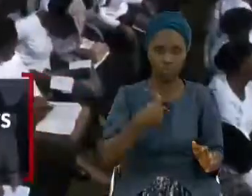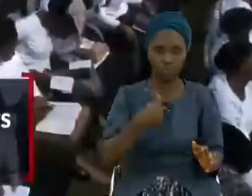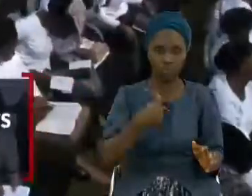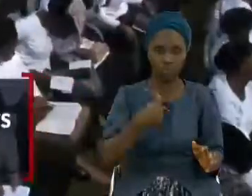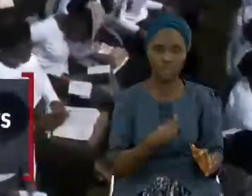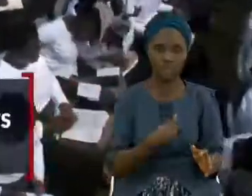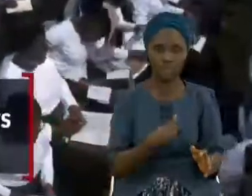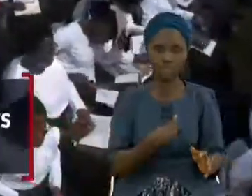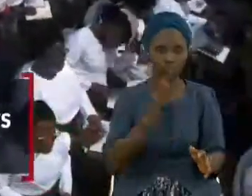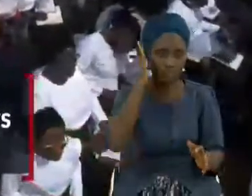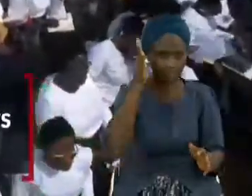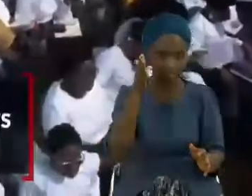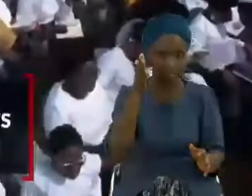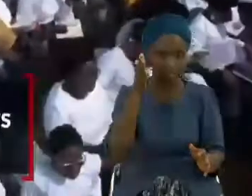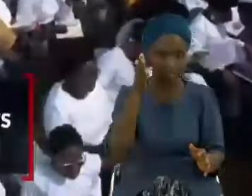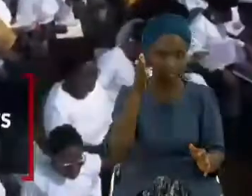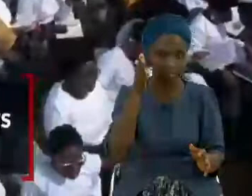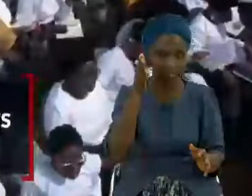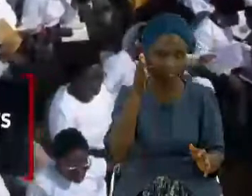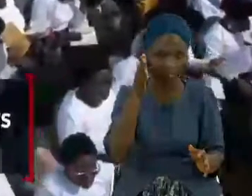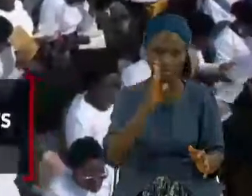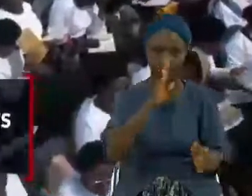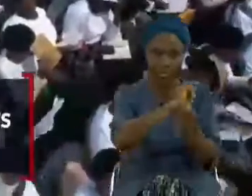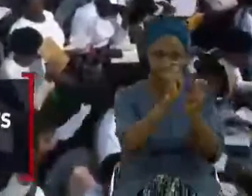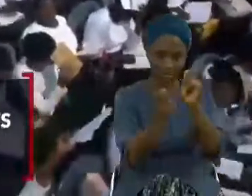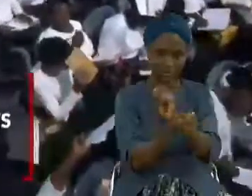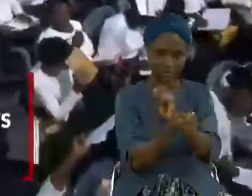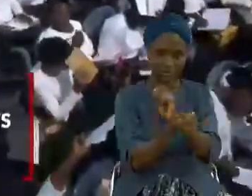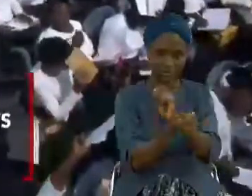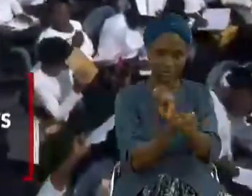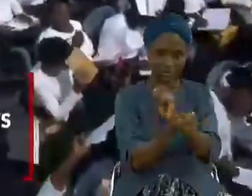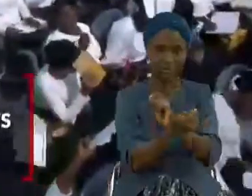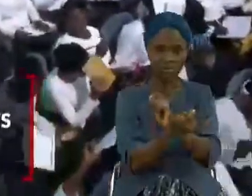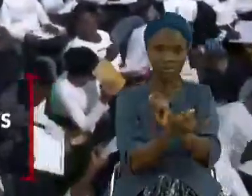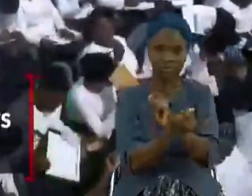changed i won't go there